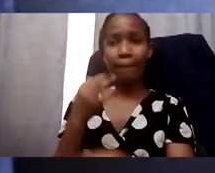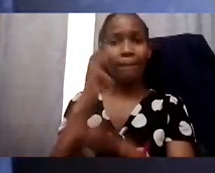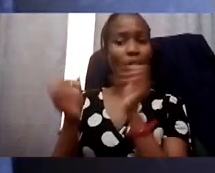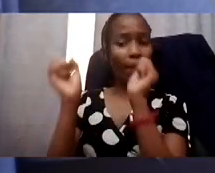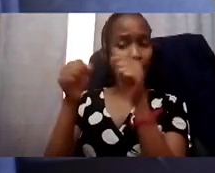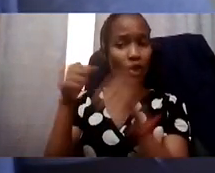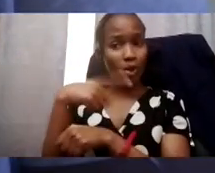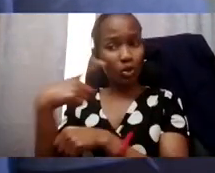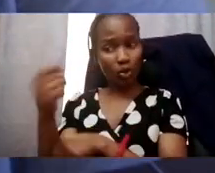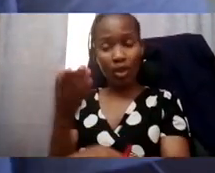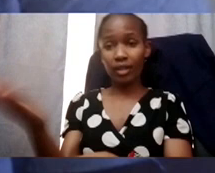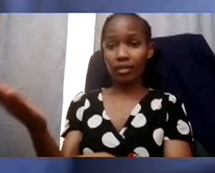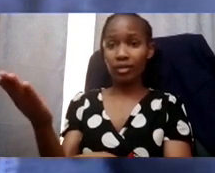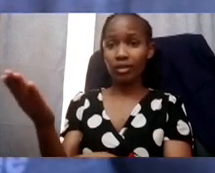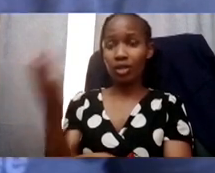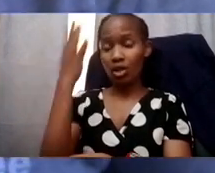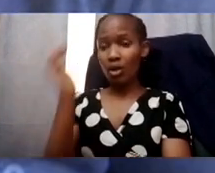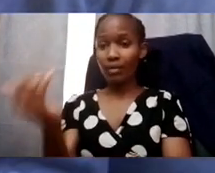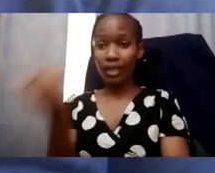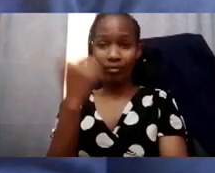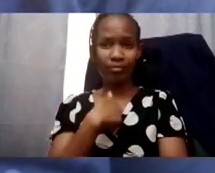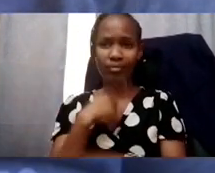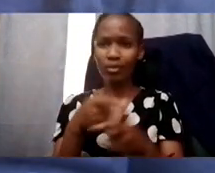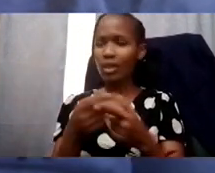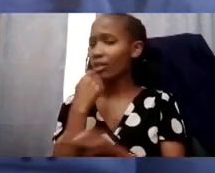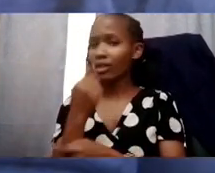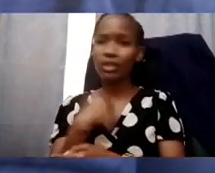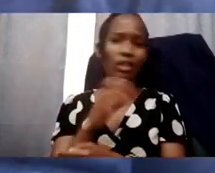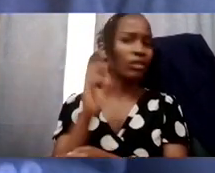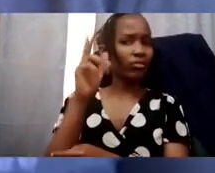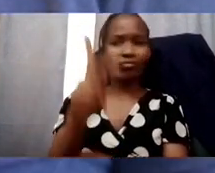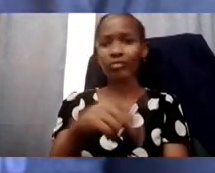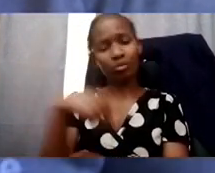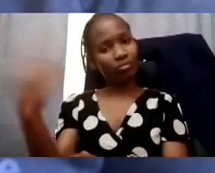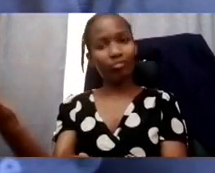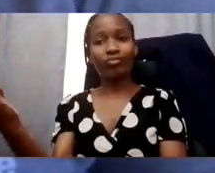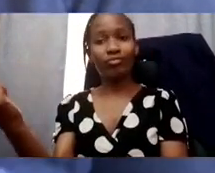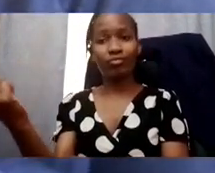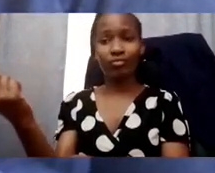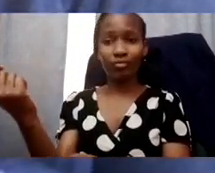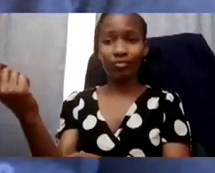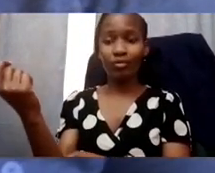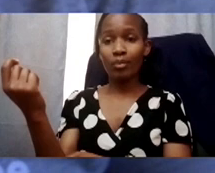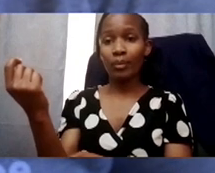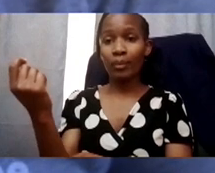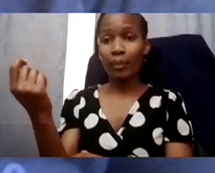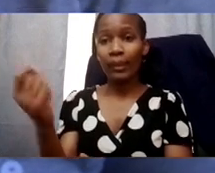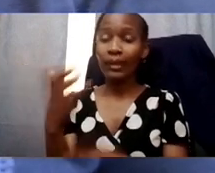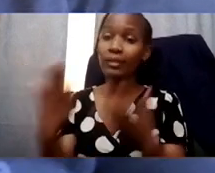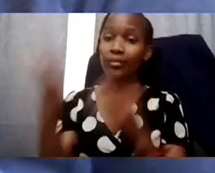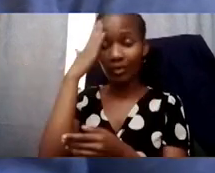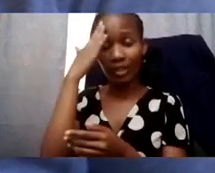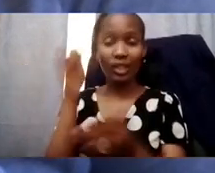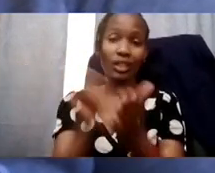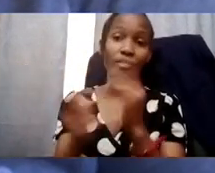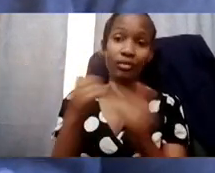Indonesia, because they have asked me. And so they told me, they're like, oh, why these people have been asking you? They know that you come from a very conflict area and you are